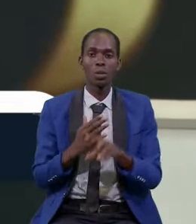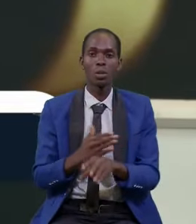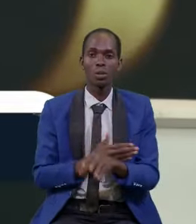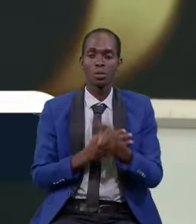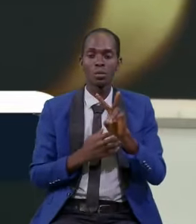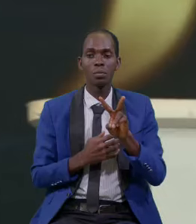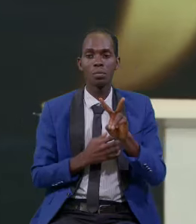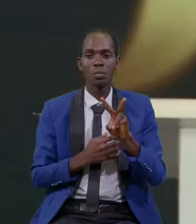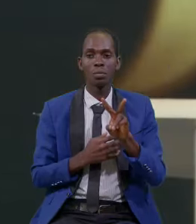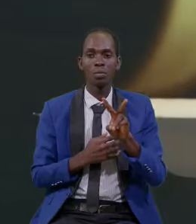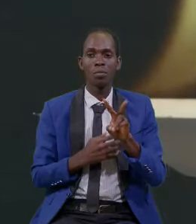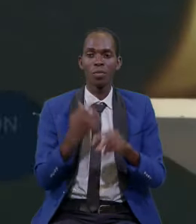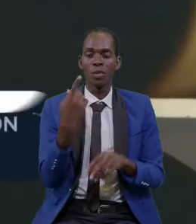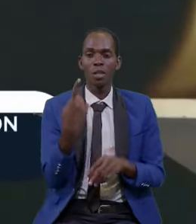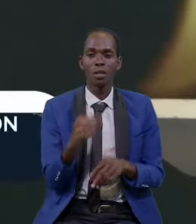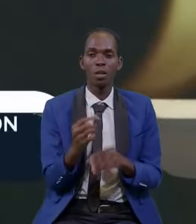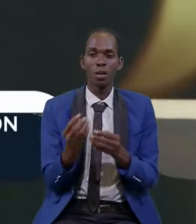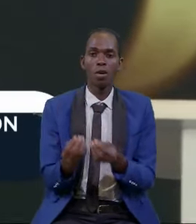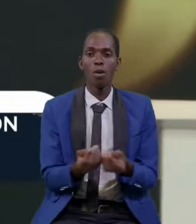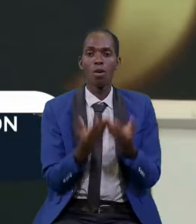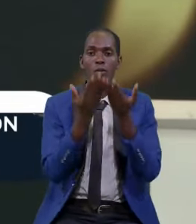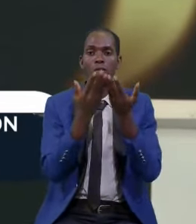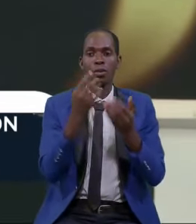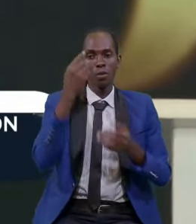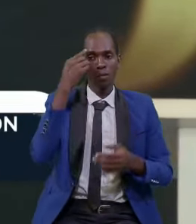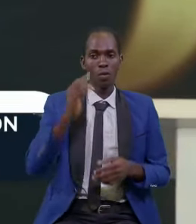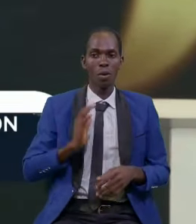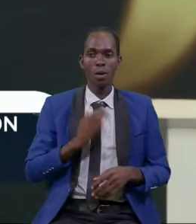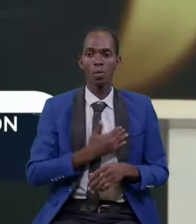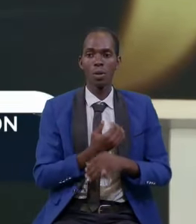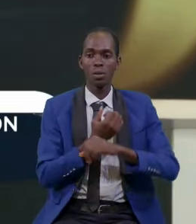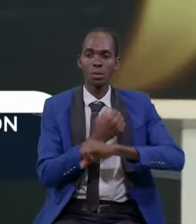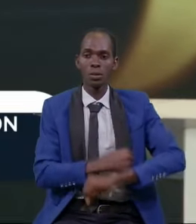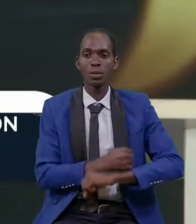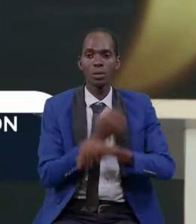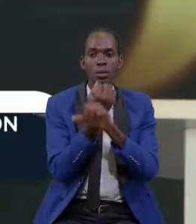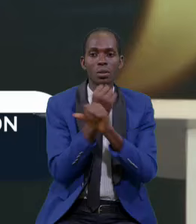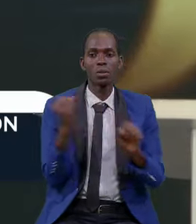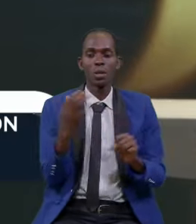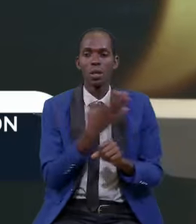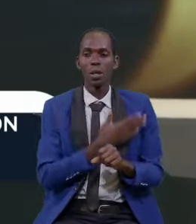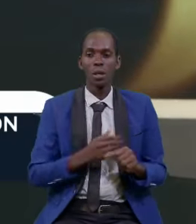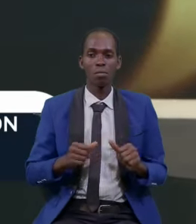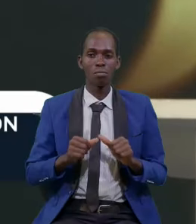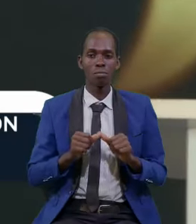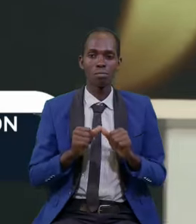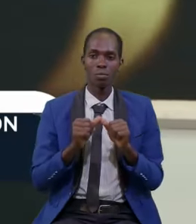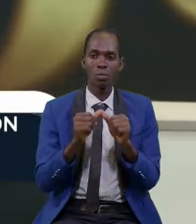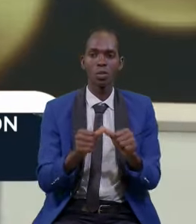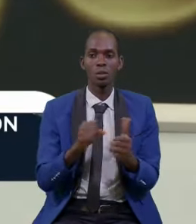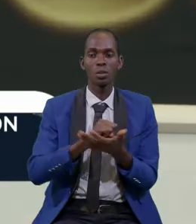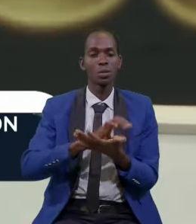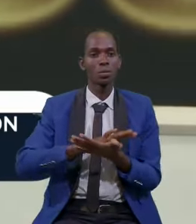looking at the offering for our secured salvation and steadfast sanctification.